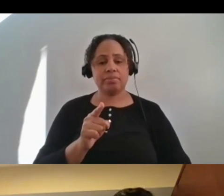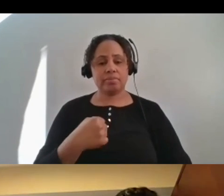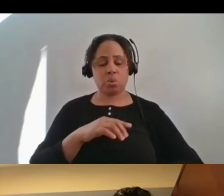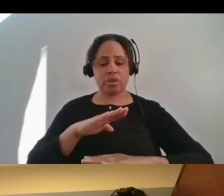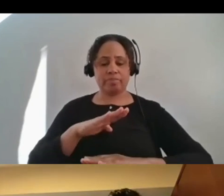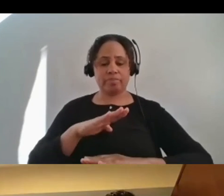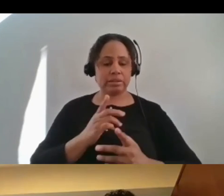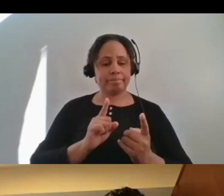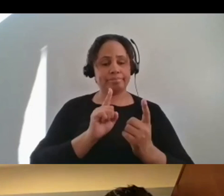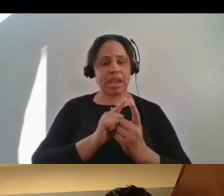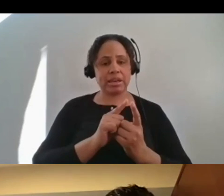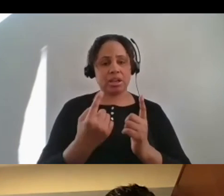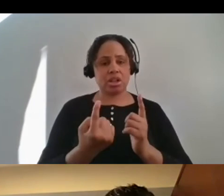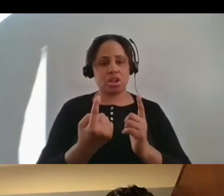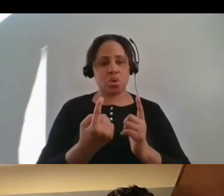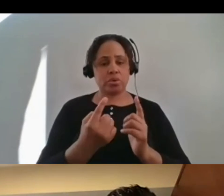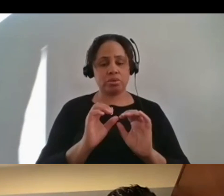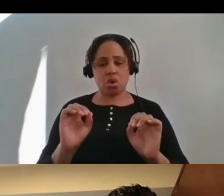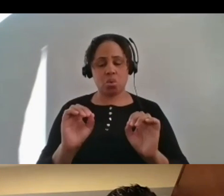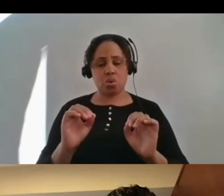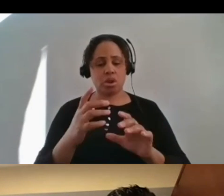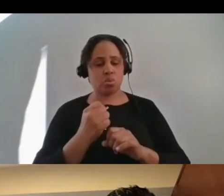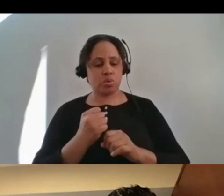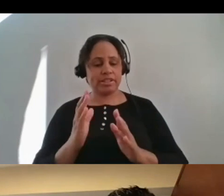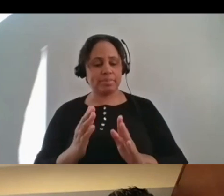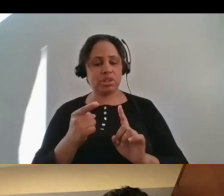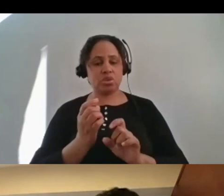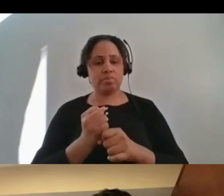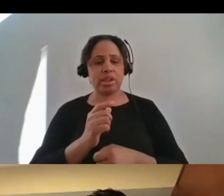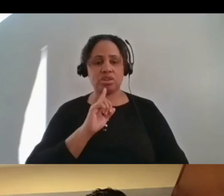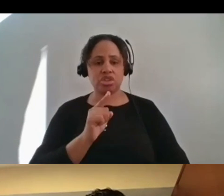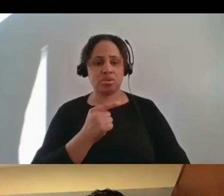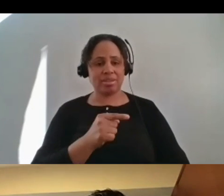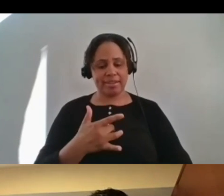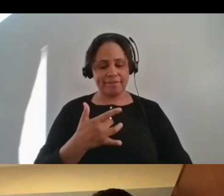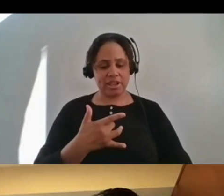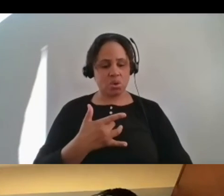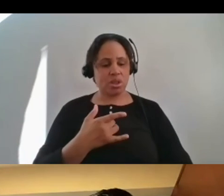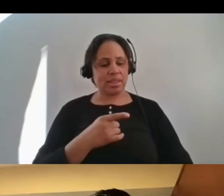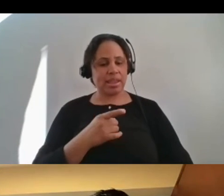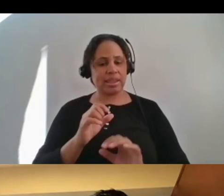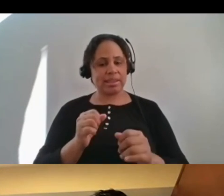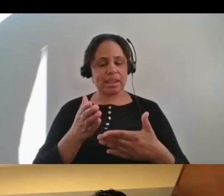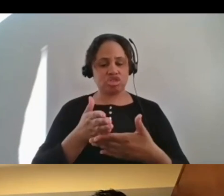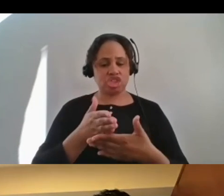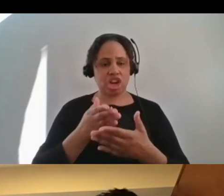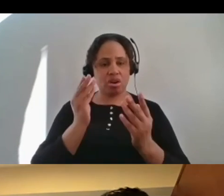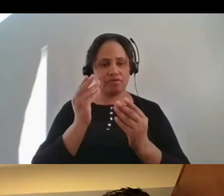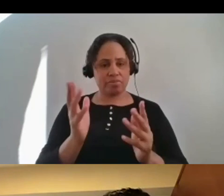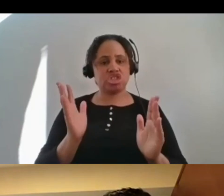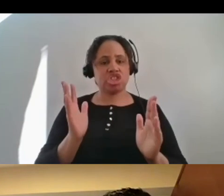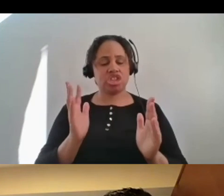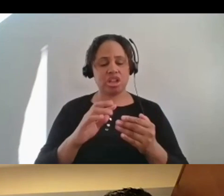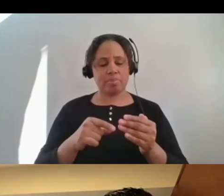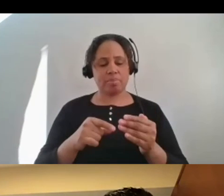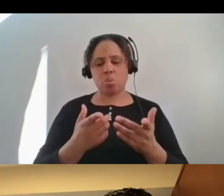alone without their recipients to make sure that they feel that they can share information with us about what may be going on